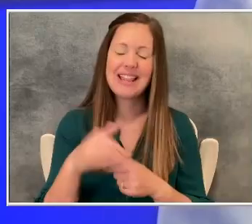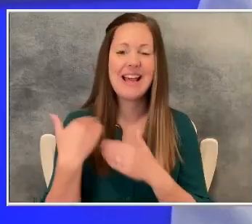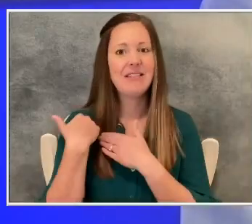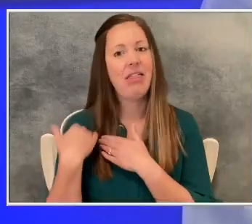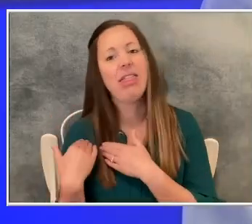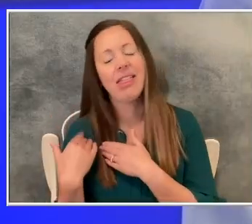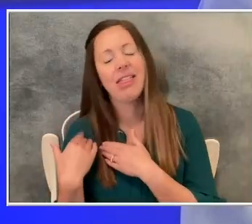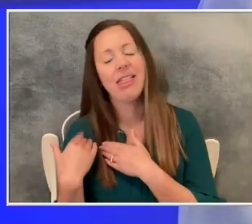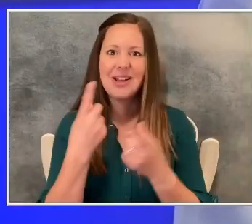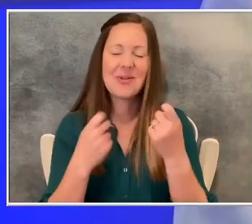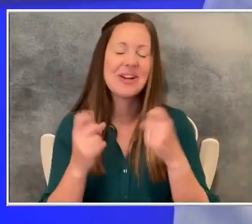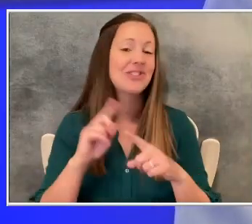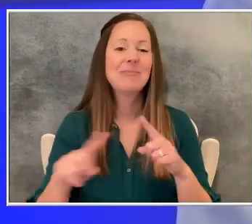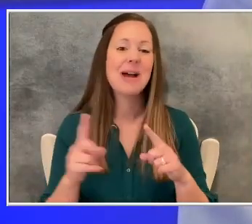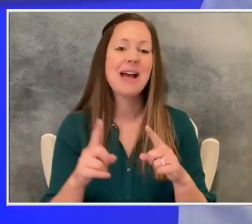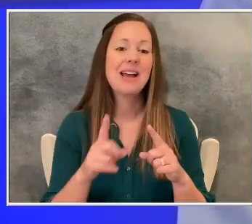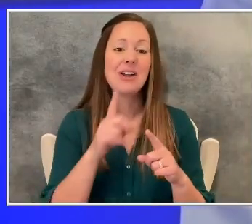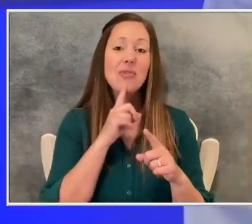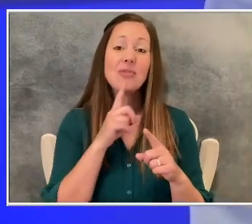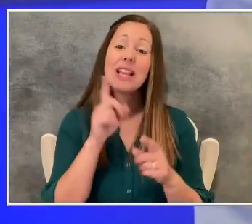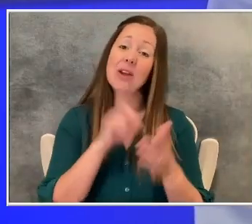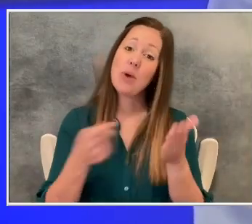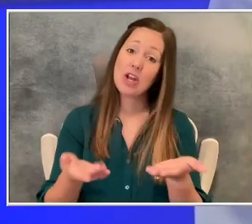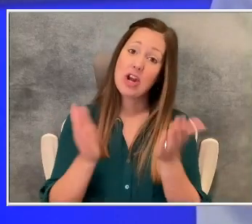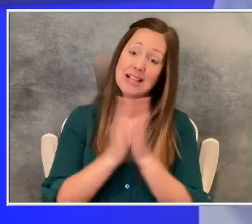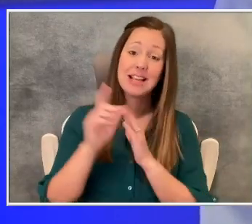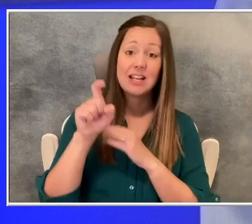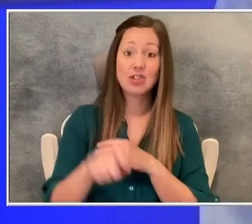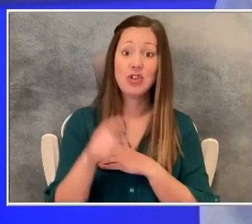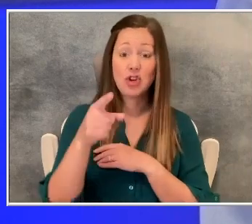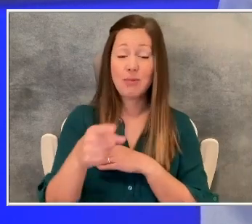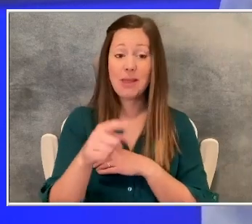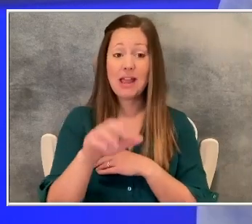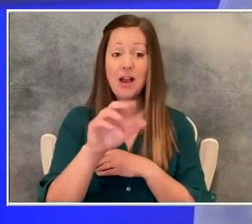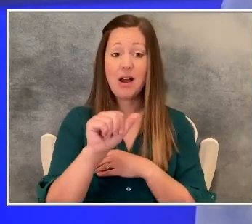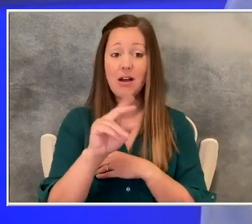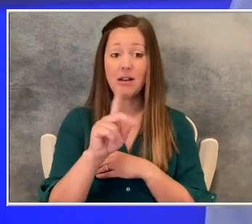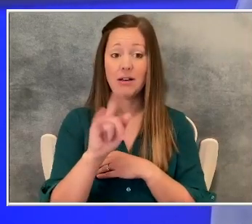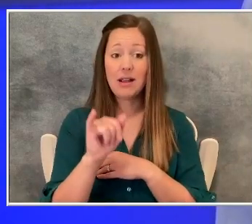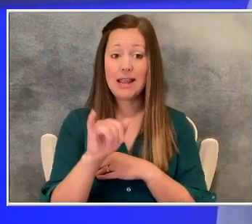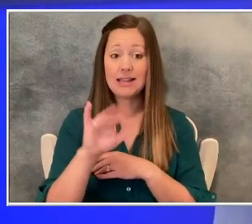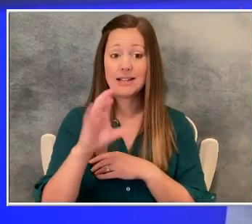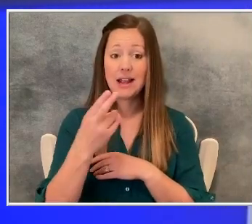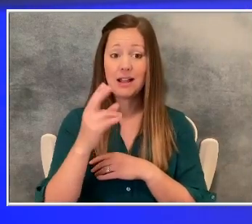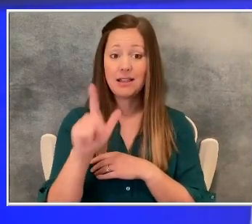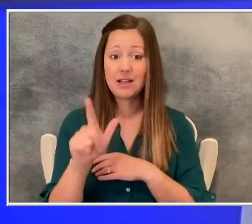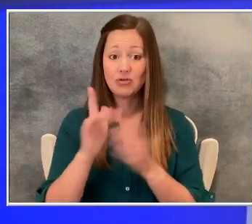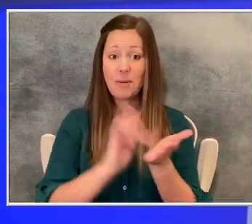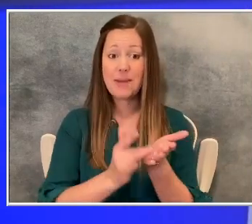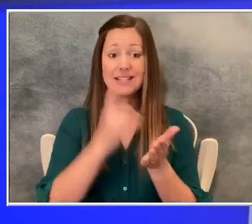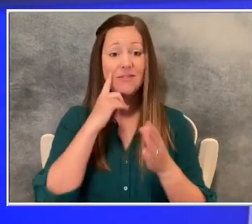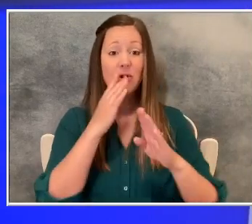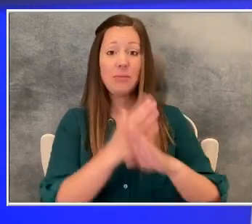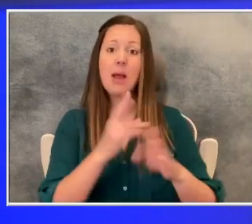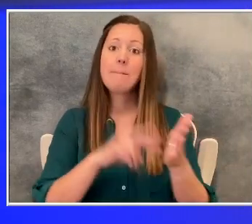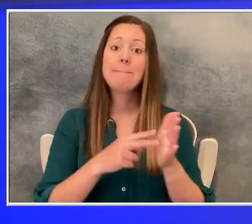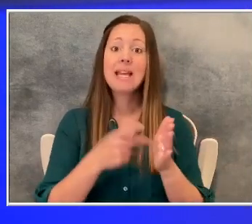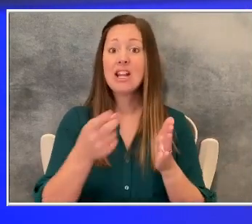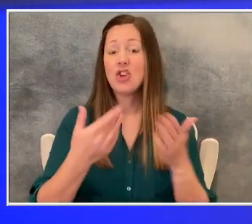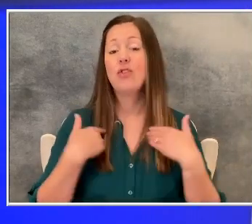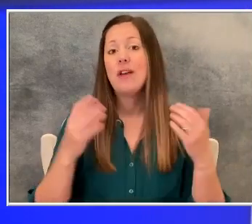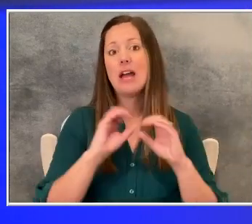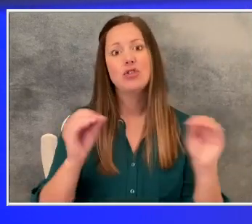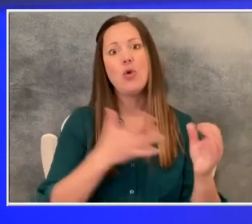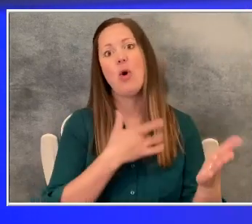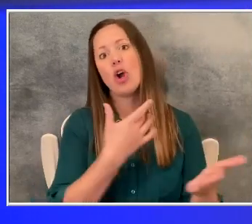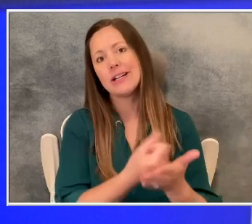the end of the story is what you're asking me is, should you be on anti-cholesterol medications for primary prevention, meaning you've not had an event in your life, you didn't have a